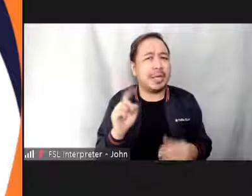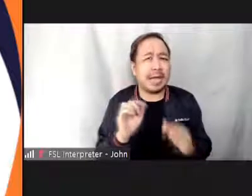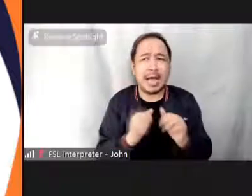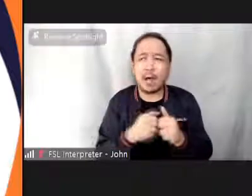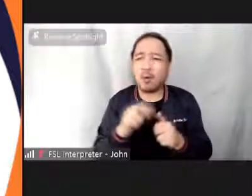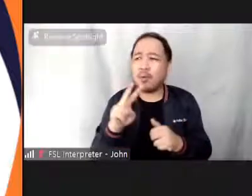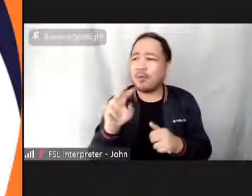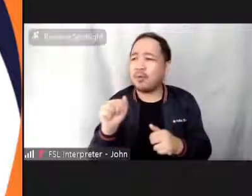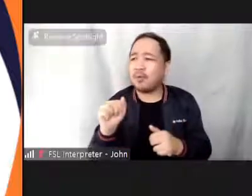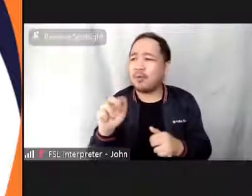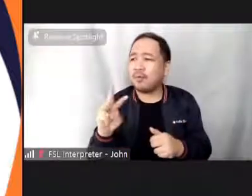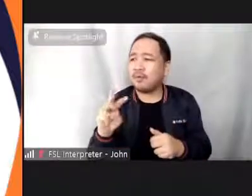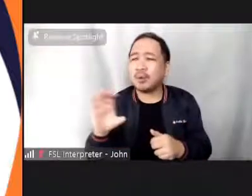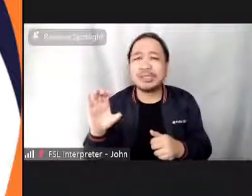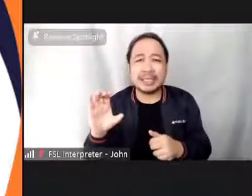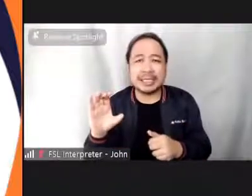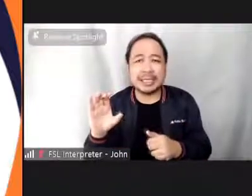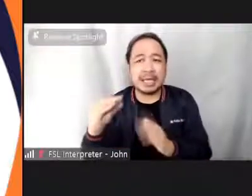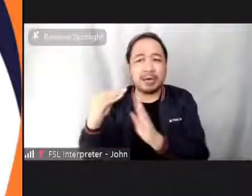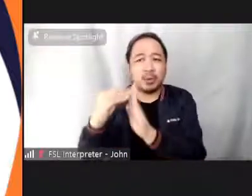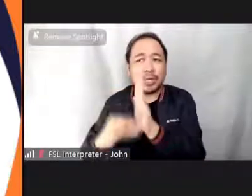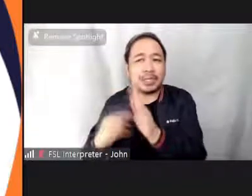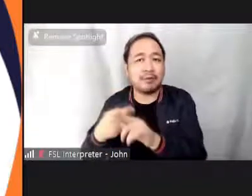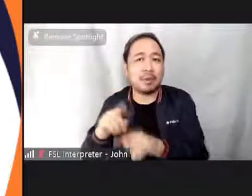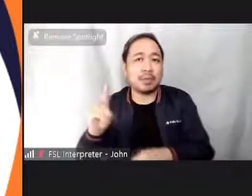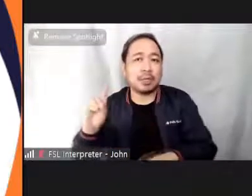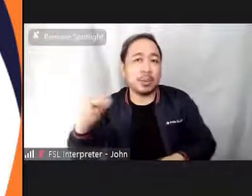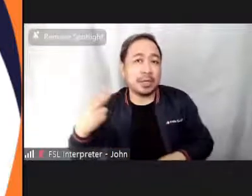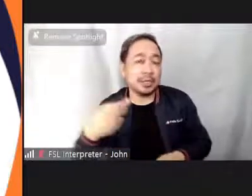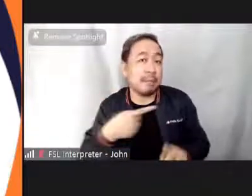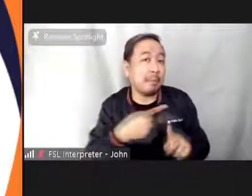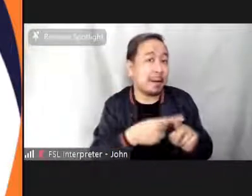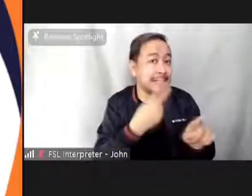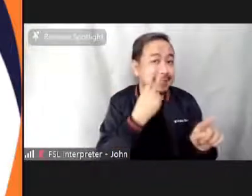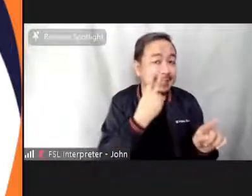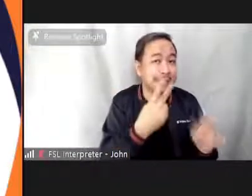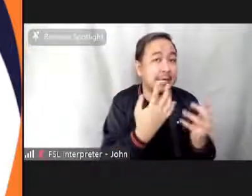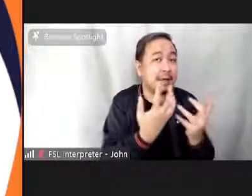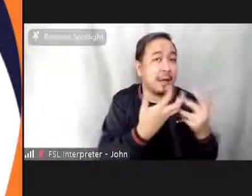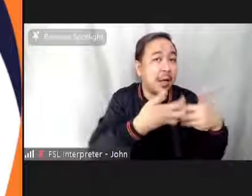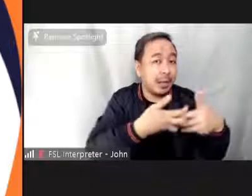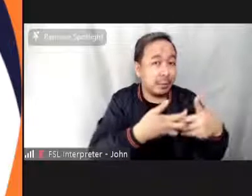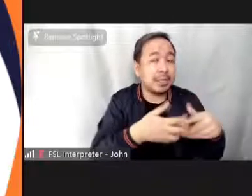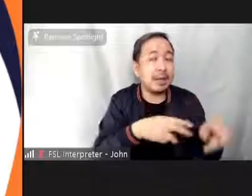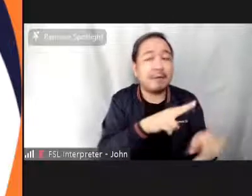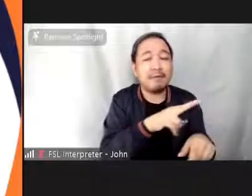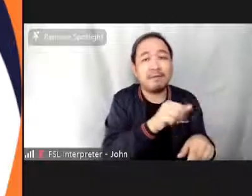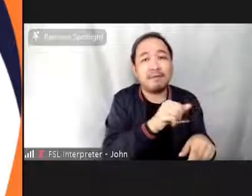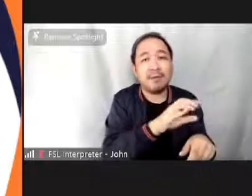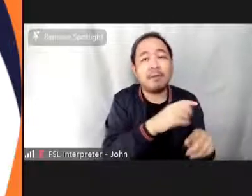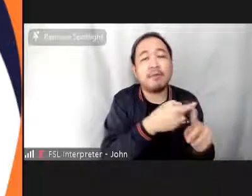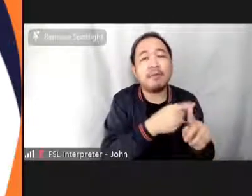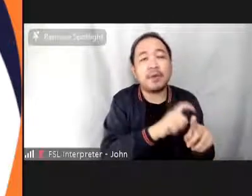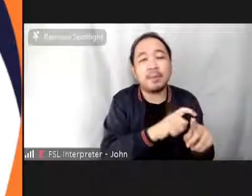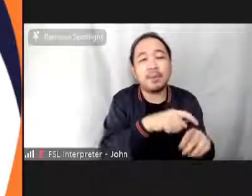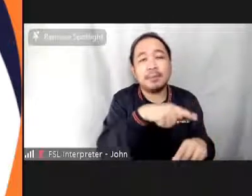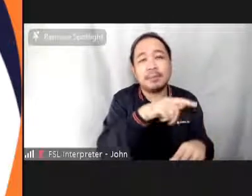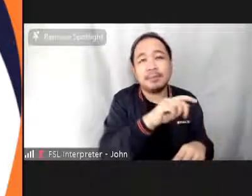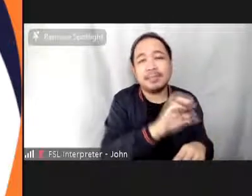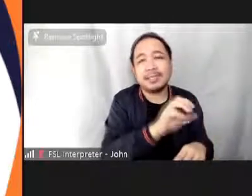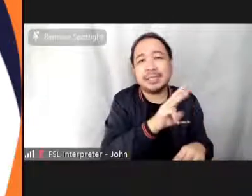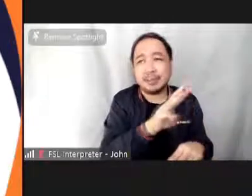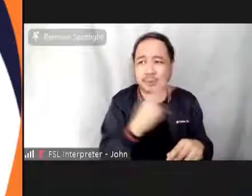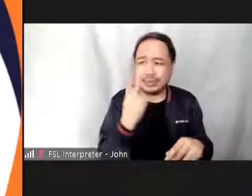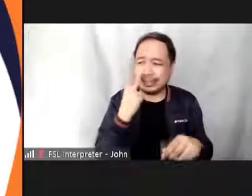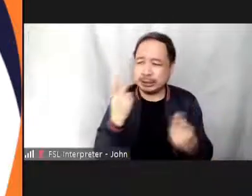registry system of the DOH and the datasets from the harmonized data form on BAU developed by the PCW,